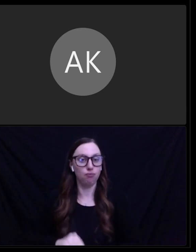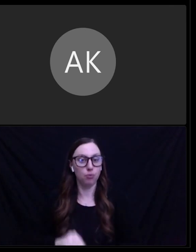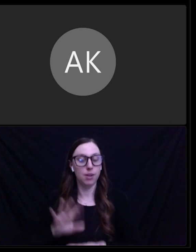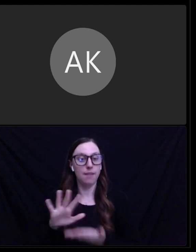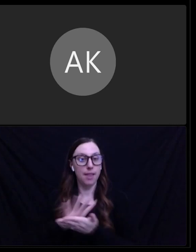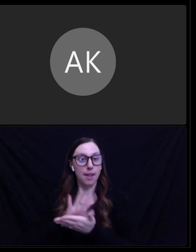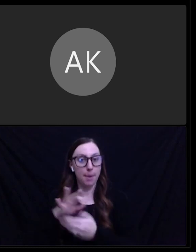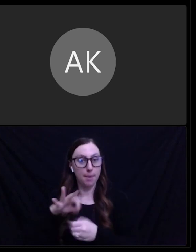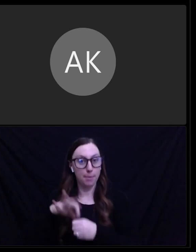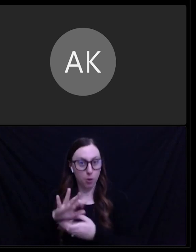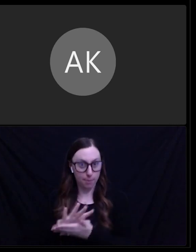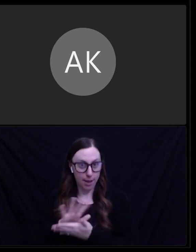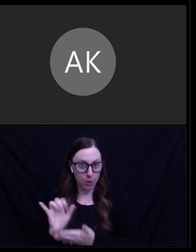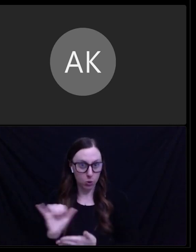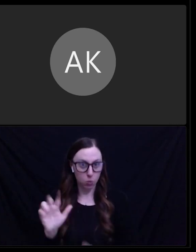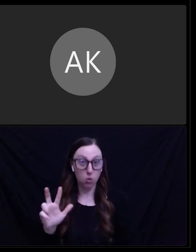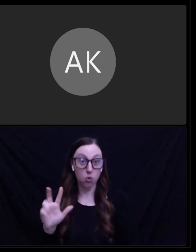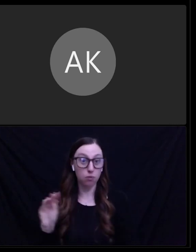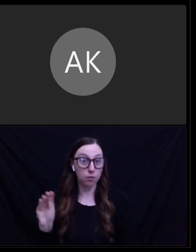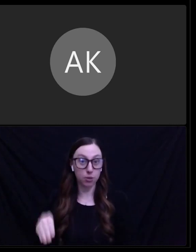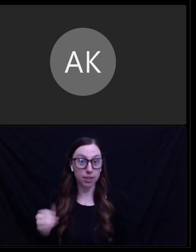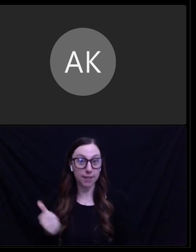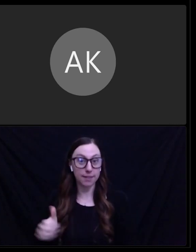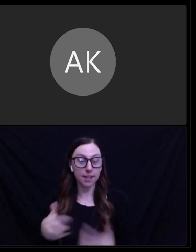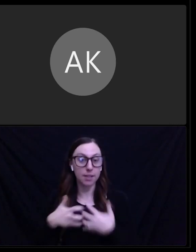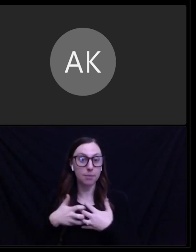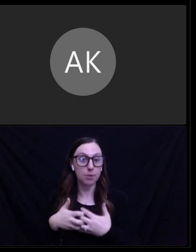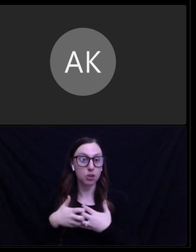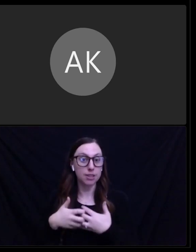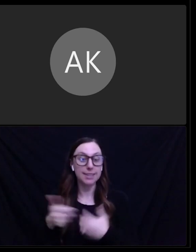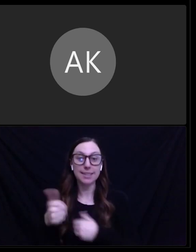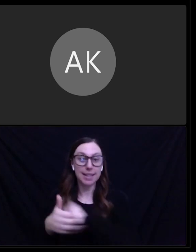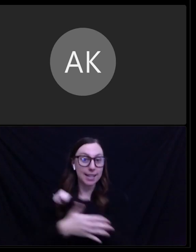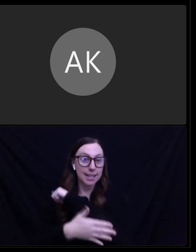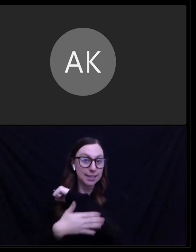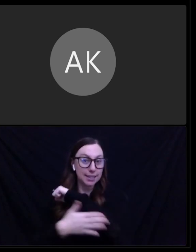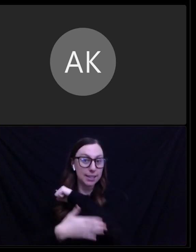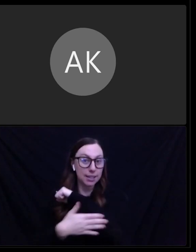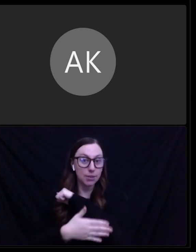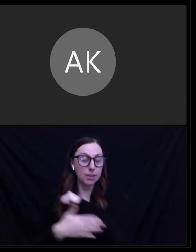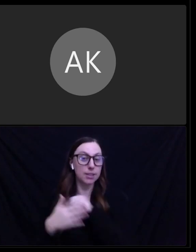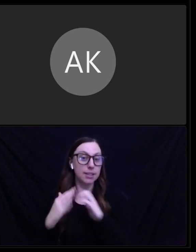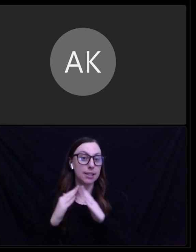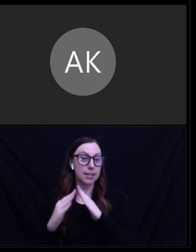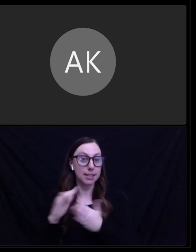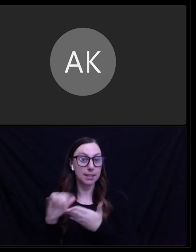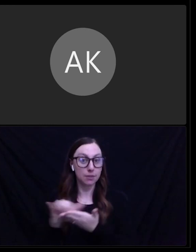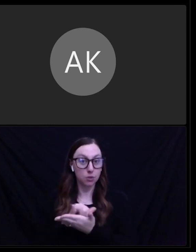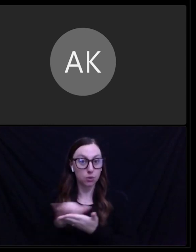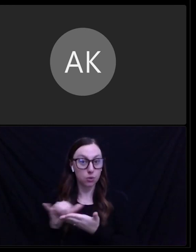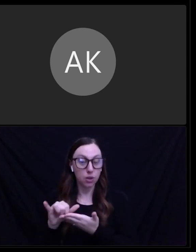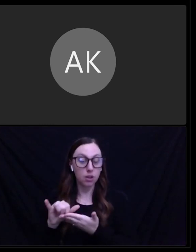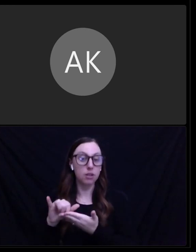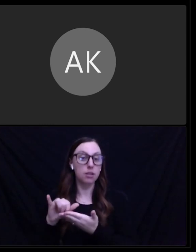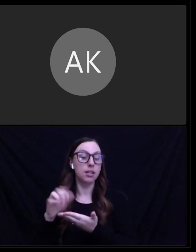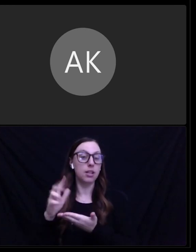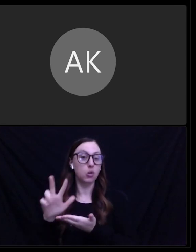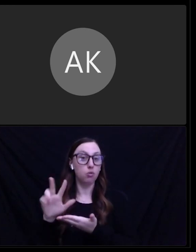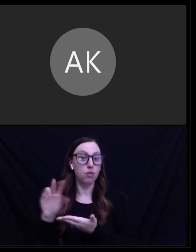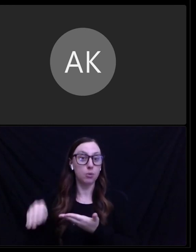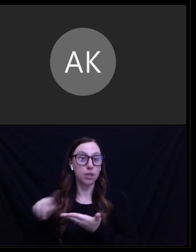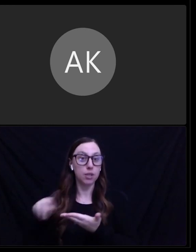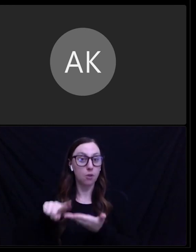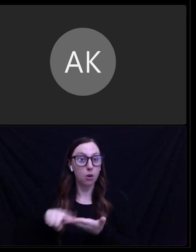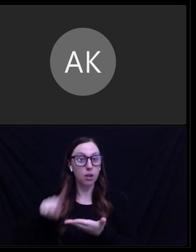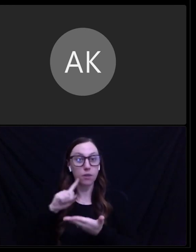which 3% of any machines in a given county, or in the case of the city of New York, in the city of New York, are audited for any given